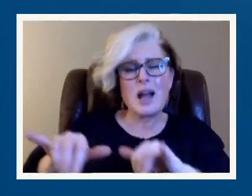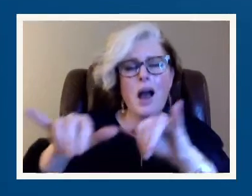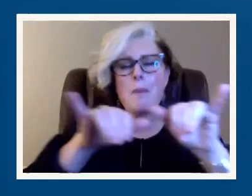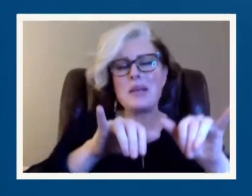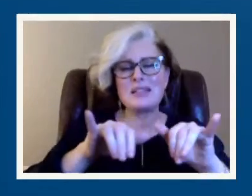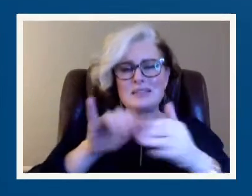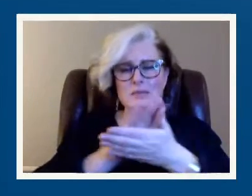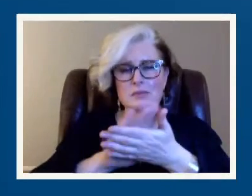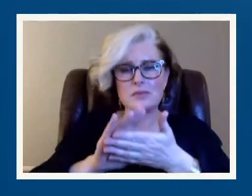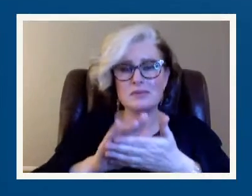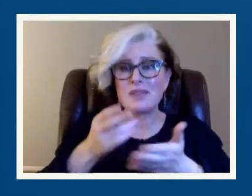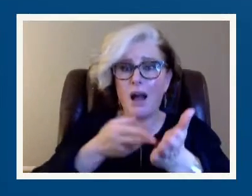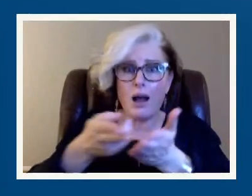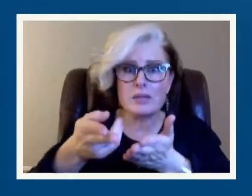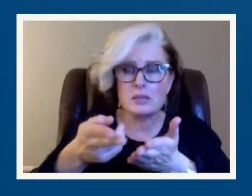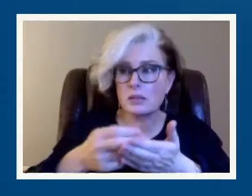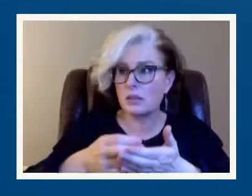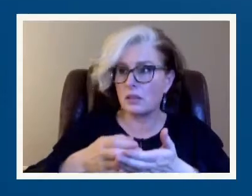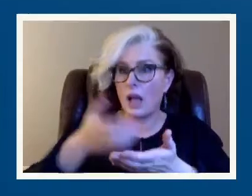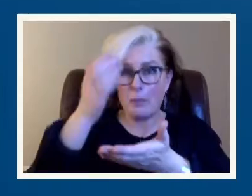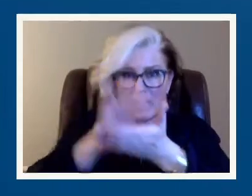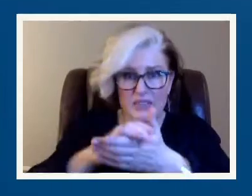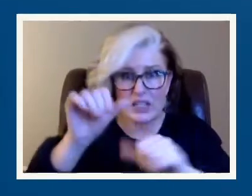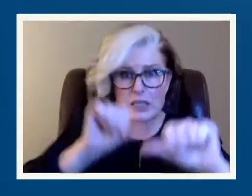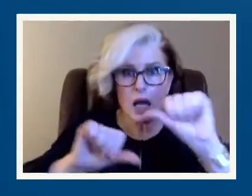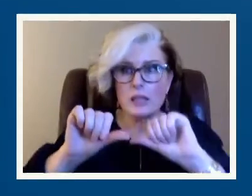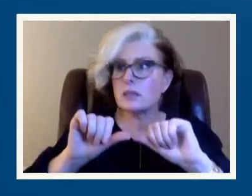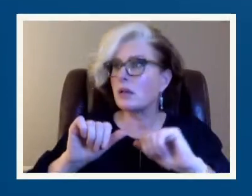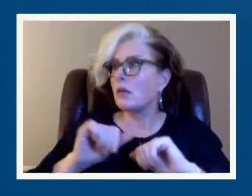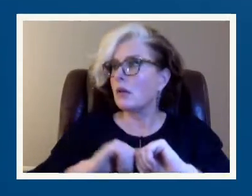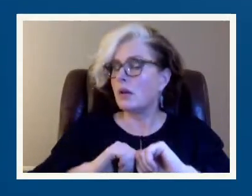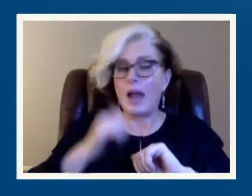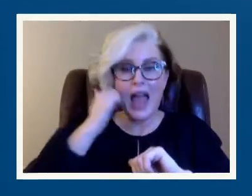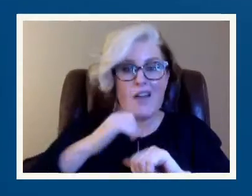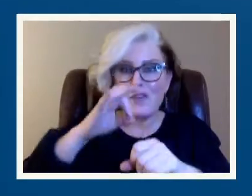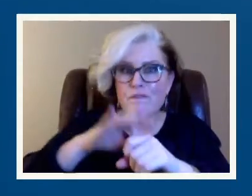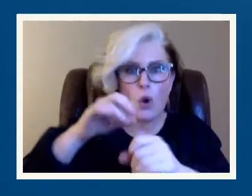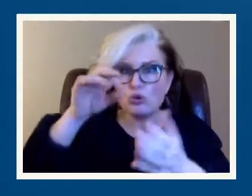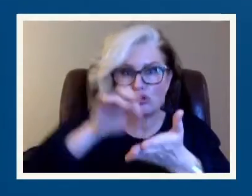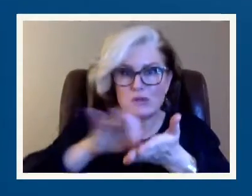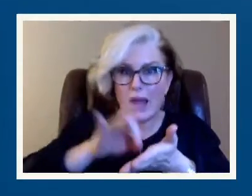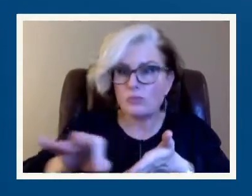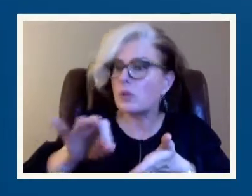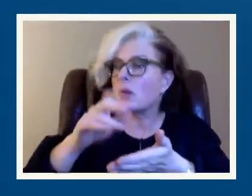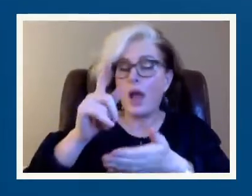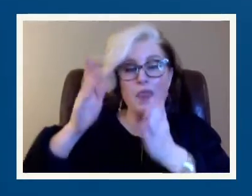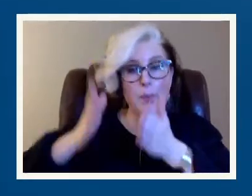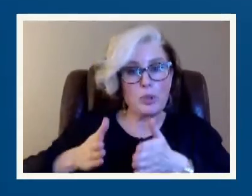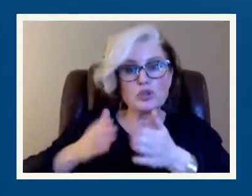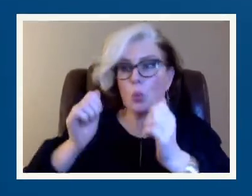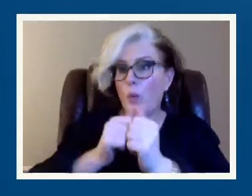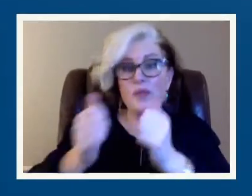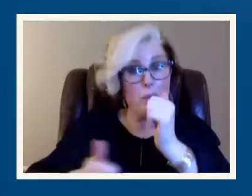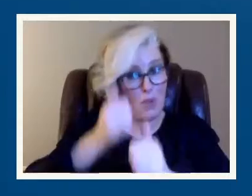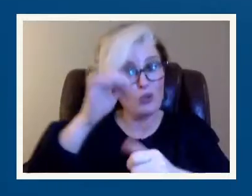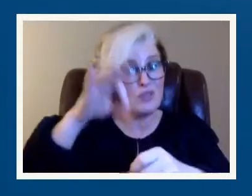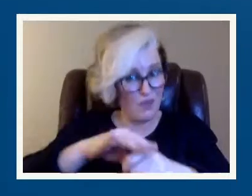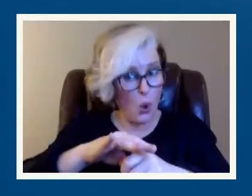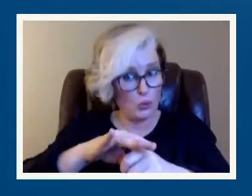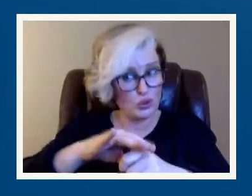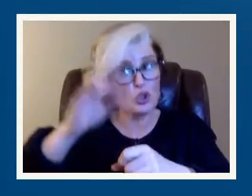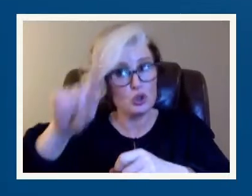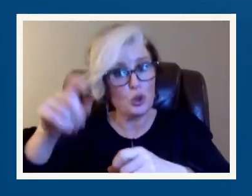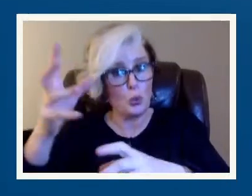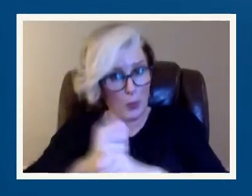telling the truth and believing in science and the idea that every vote should count and that the person with the most votes win.